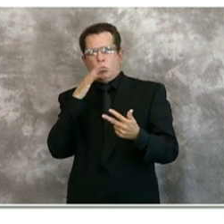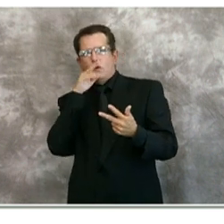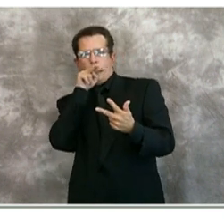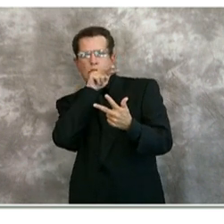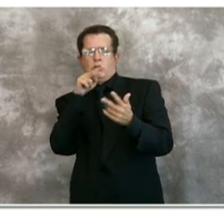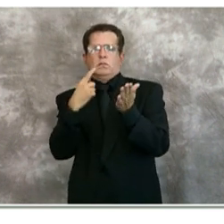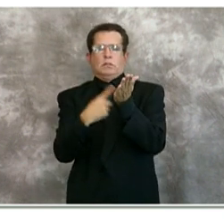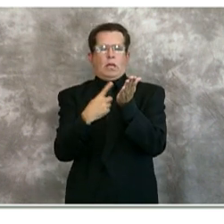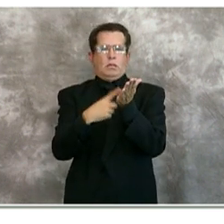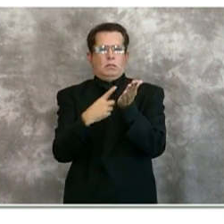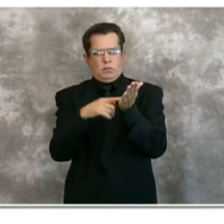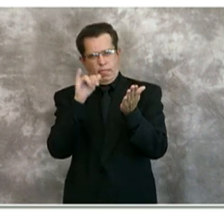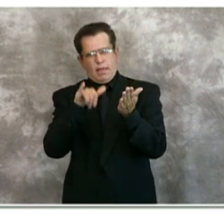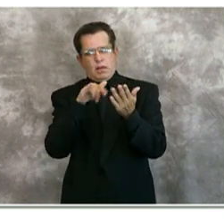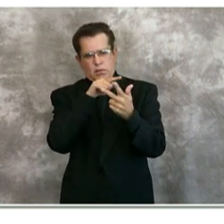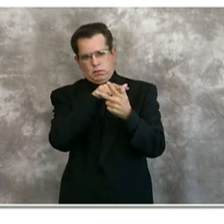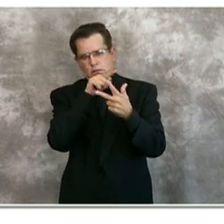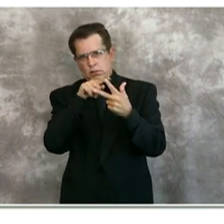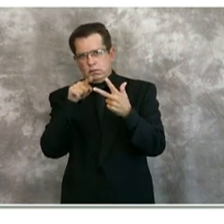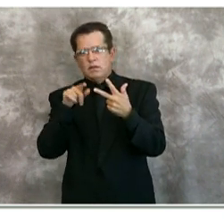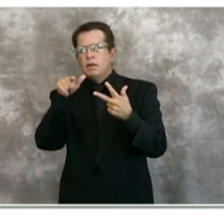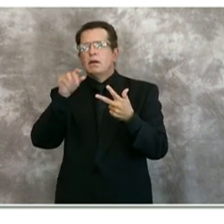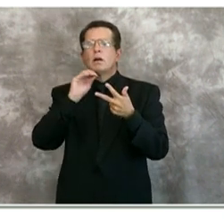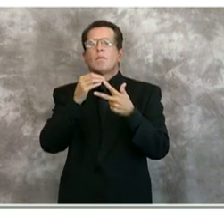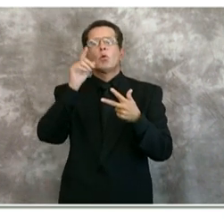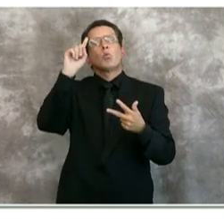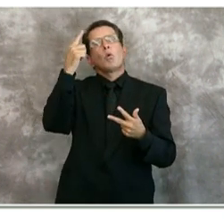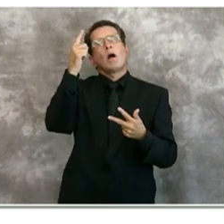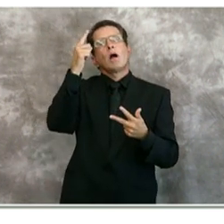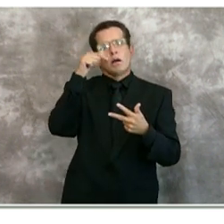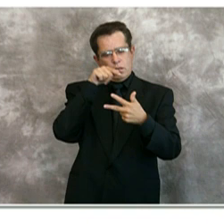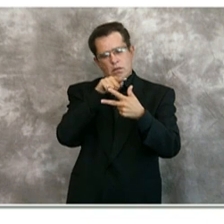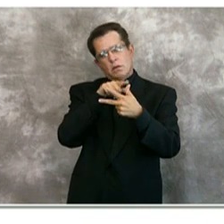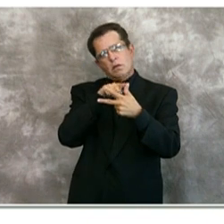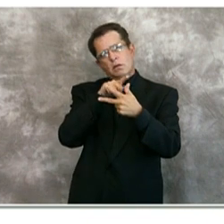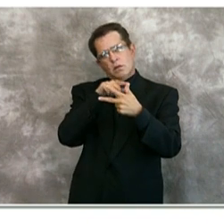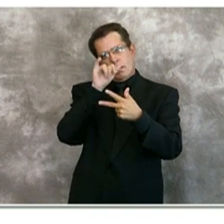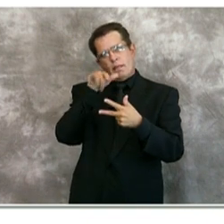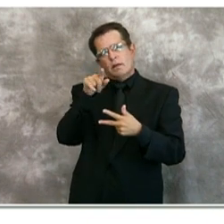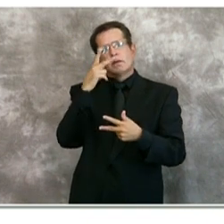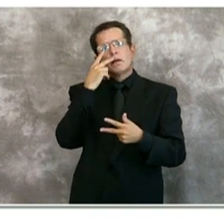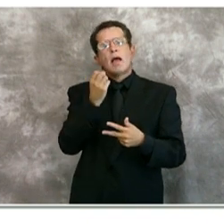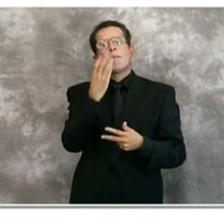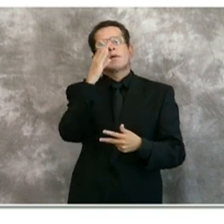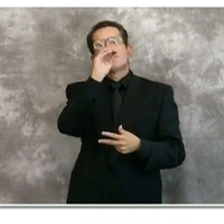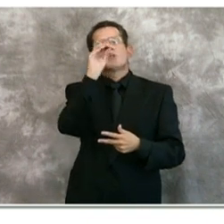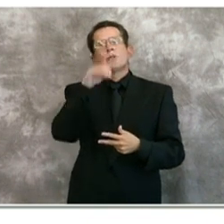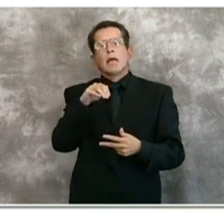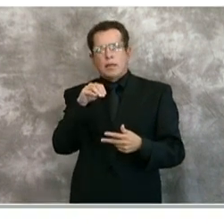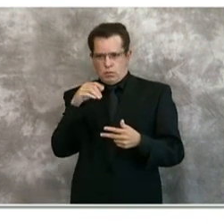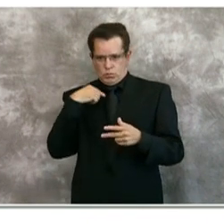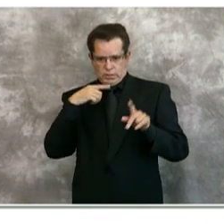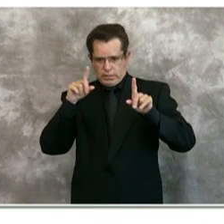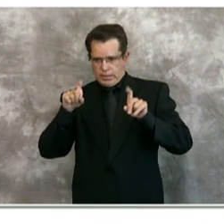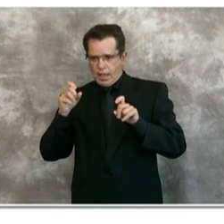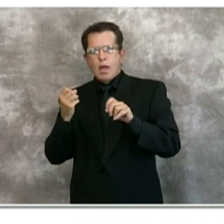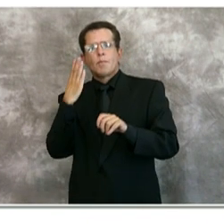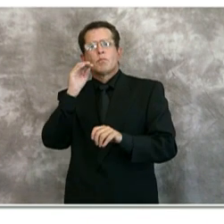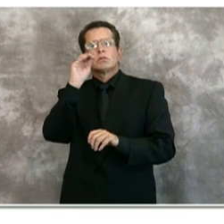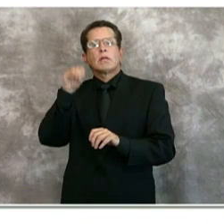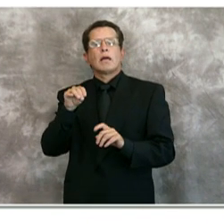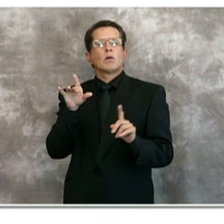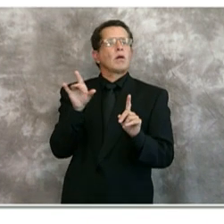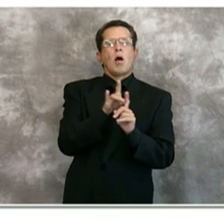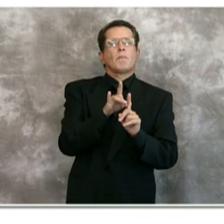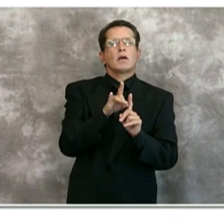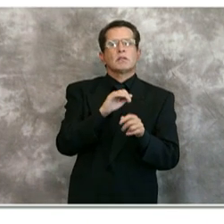particular triggers. For trigger number 1, this is related to case rates, if you go to the next slide. And